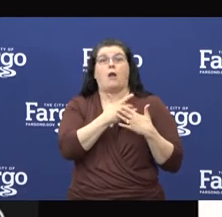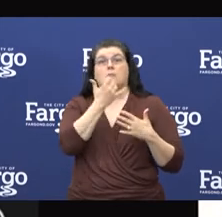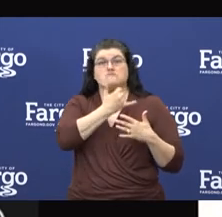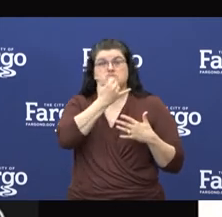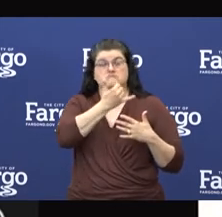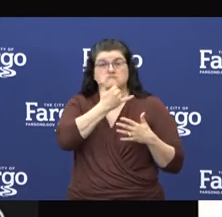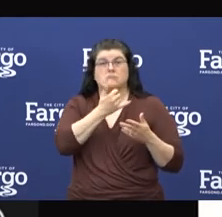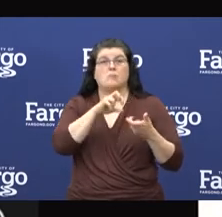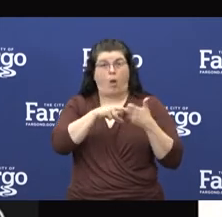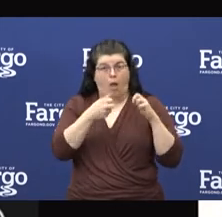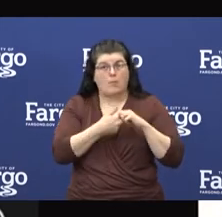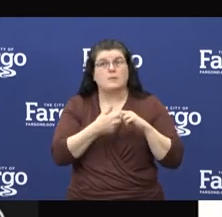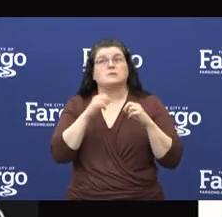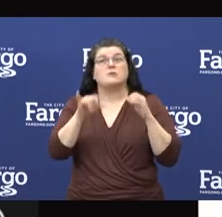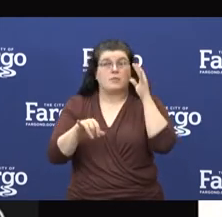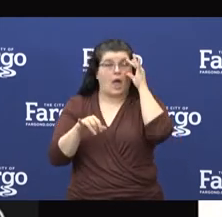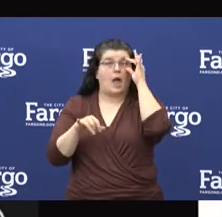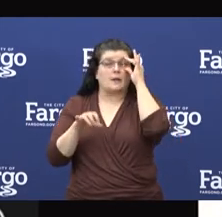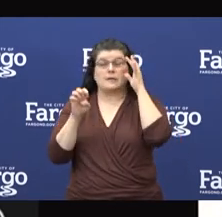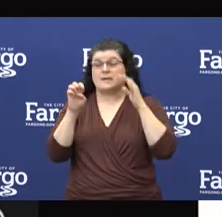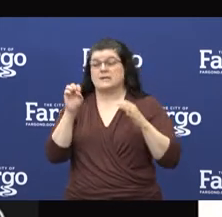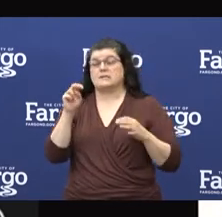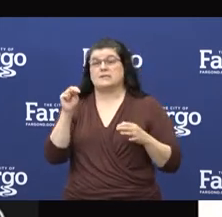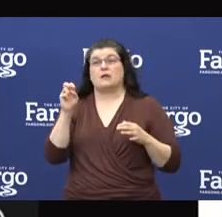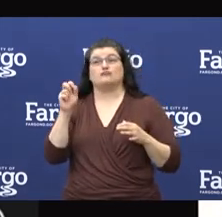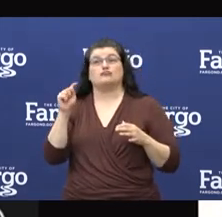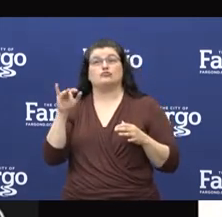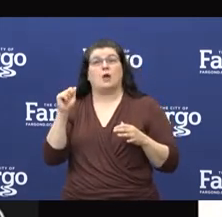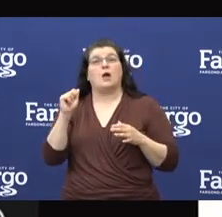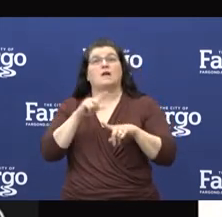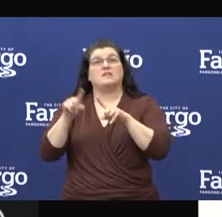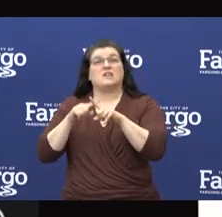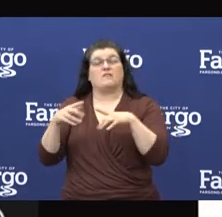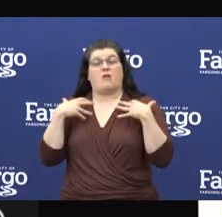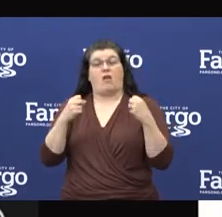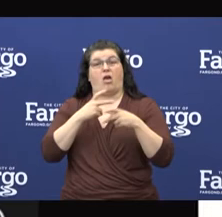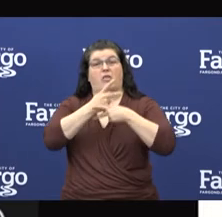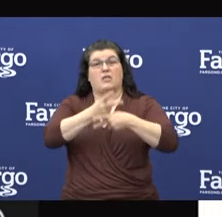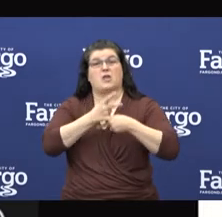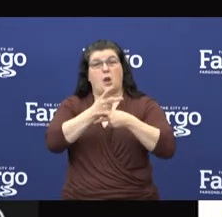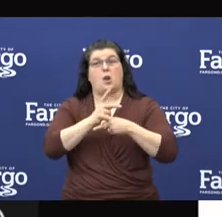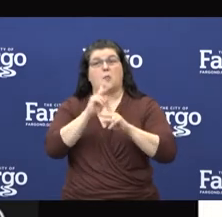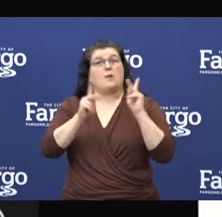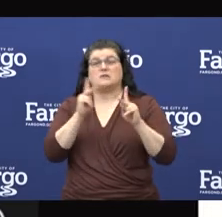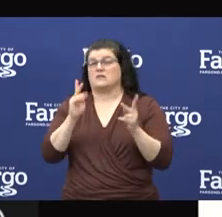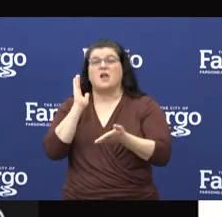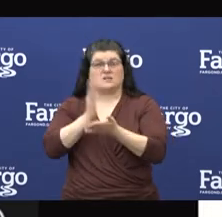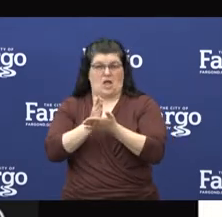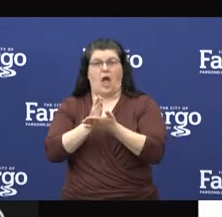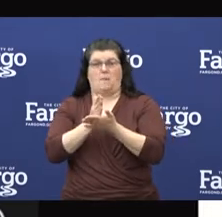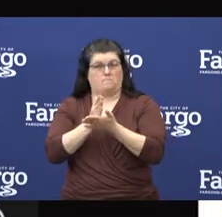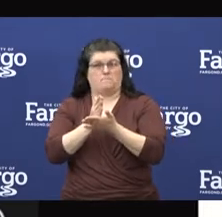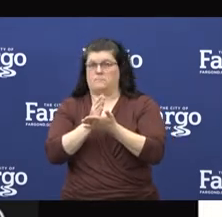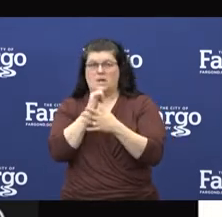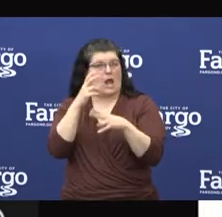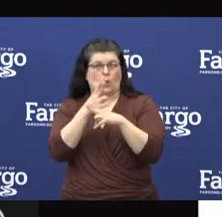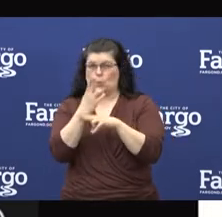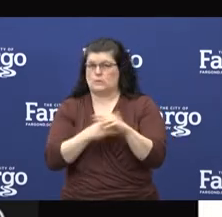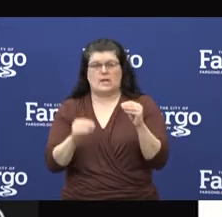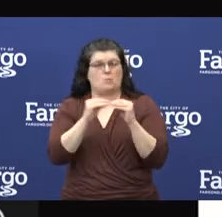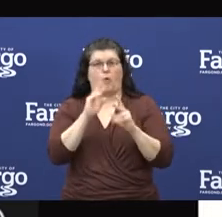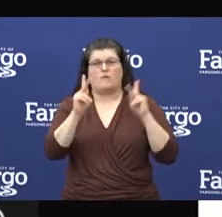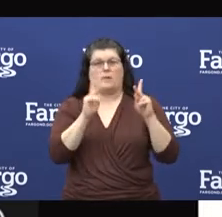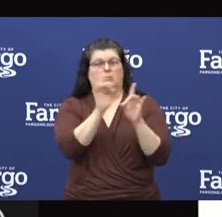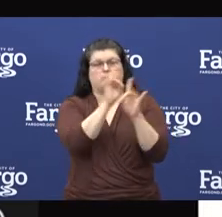group. And so at Essentia, as I know a lot of other healthcare organizations, we've discontinued using that in those severely